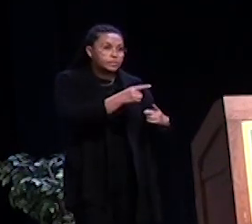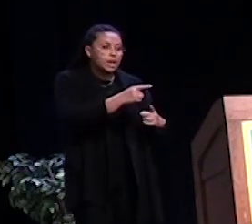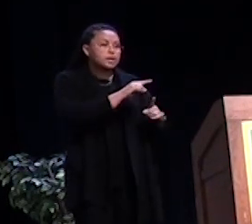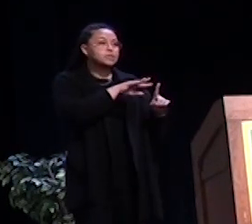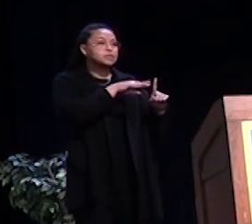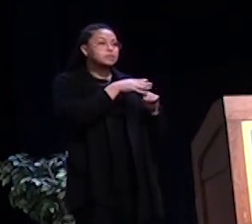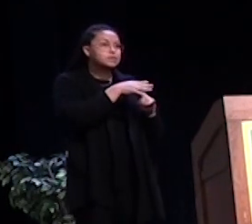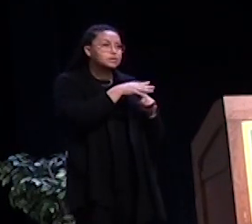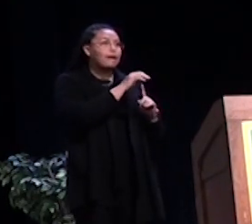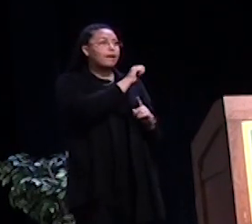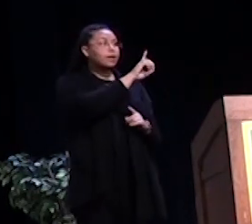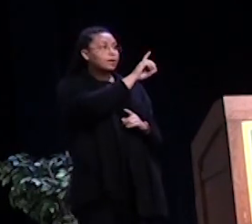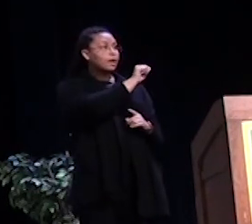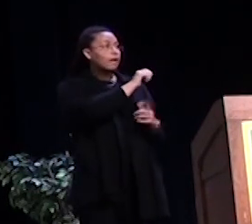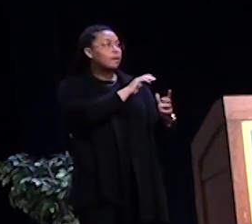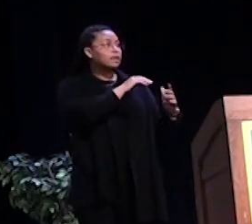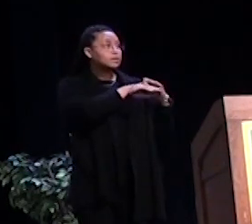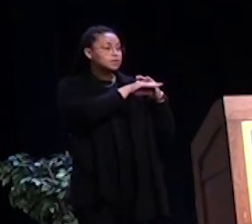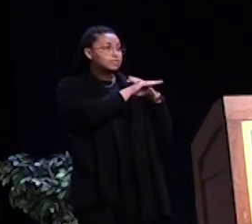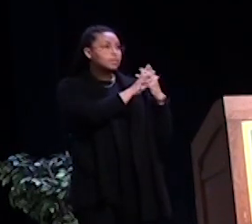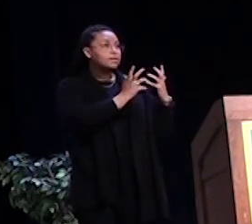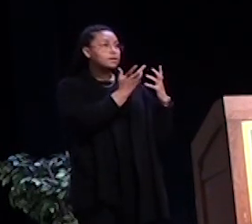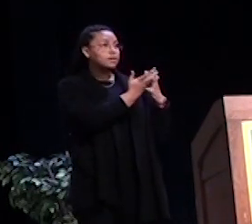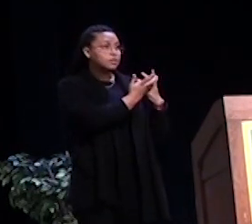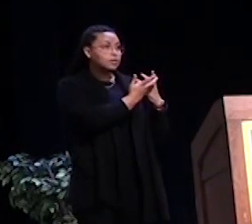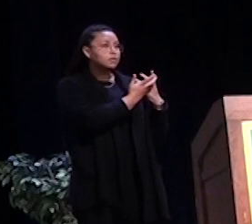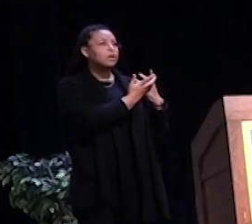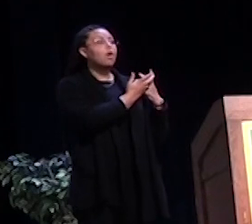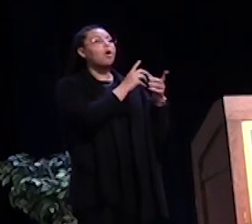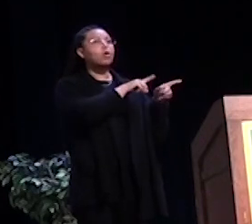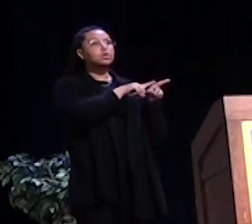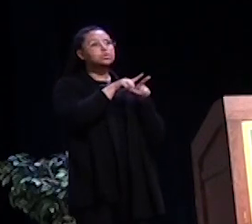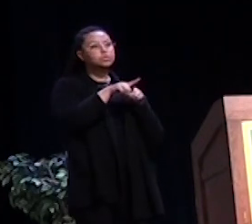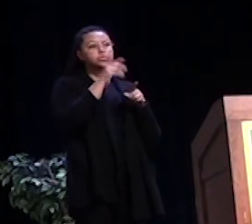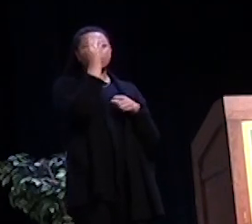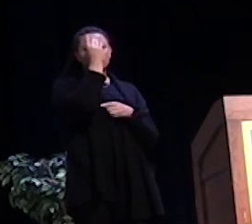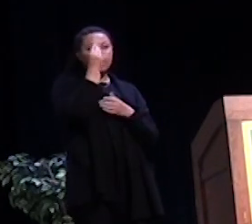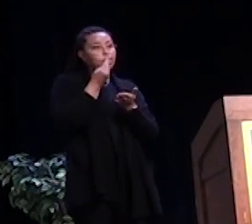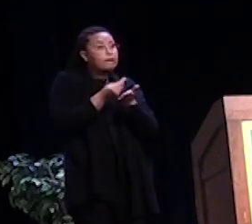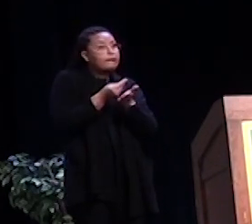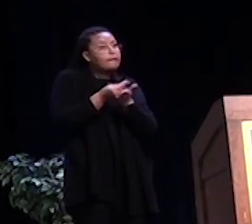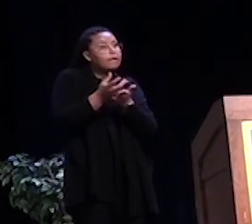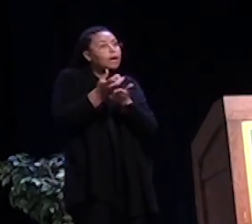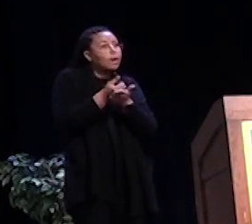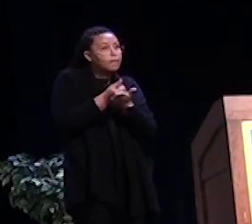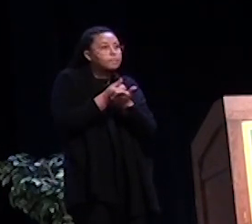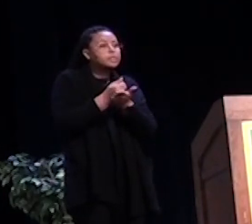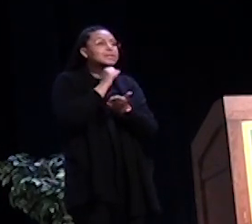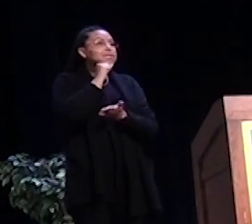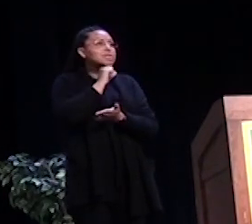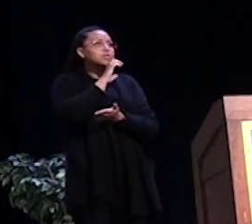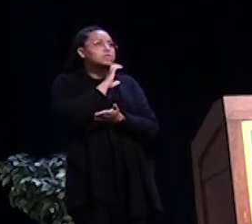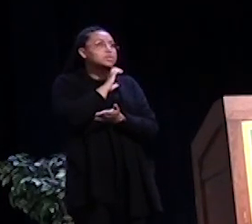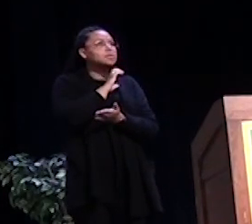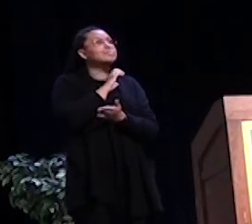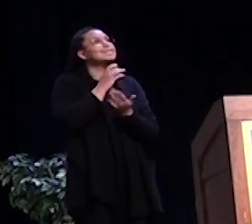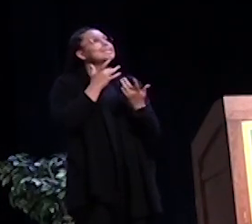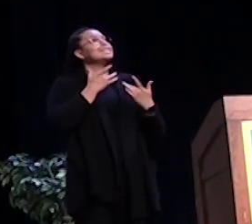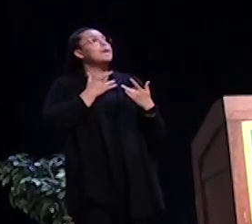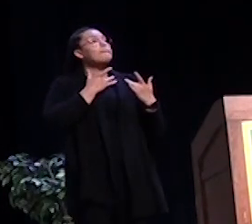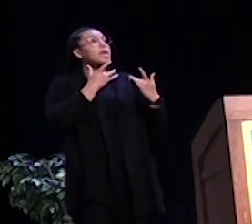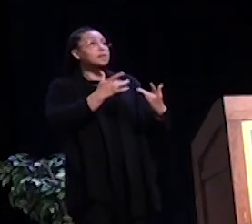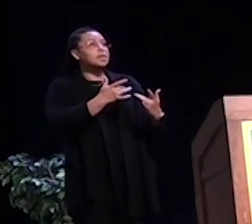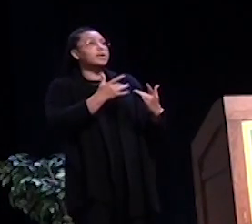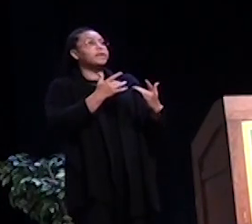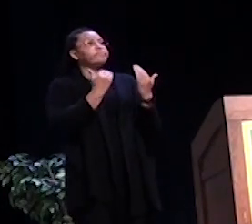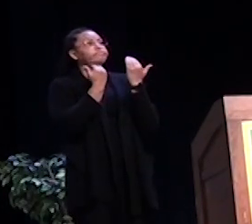like ADA accessibilities. It also takes into consideration incomes. Many older adults are on fixed